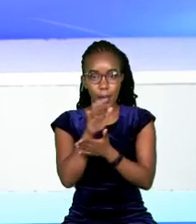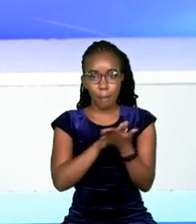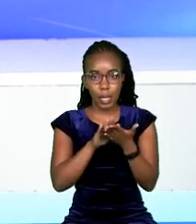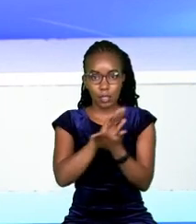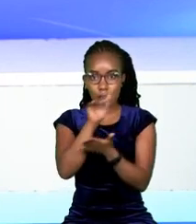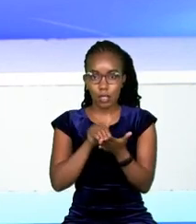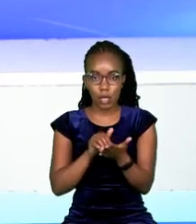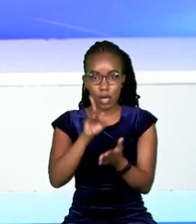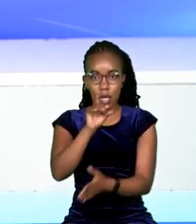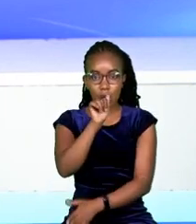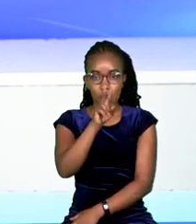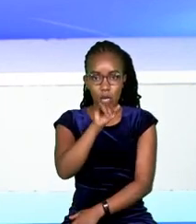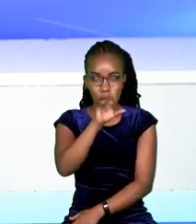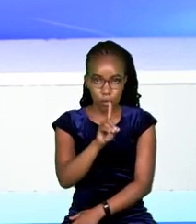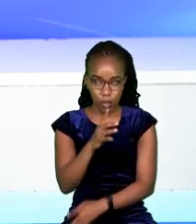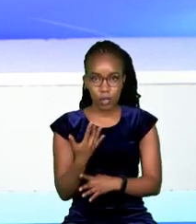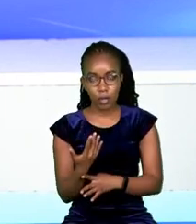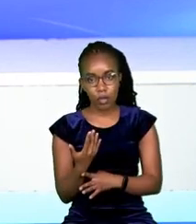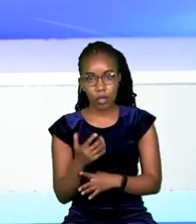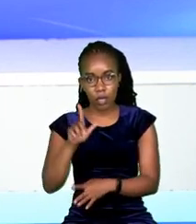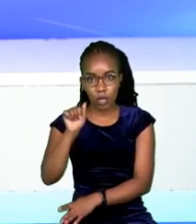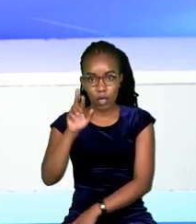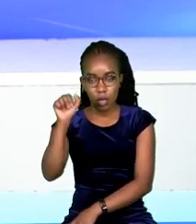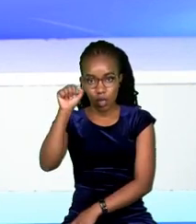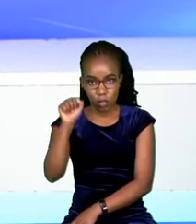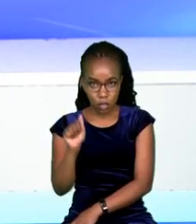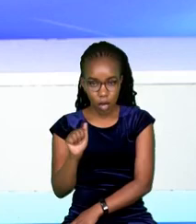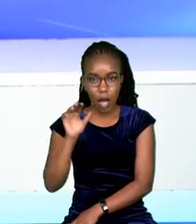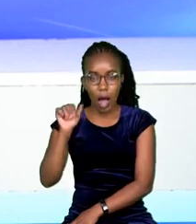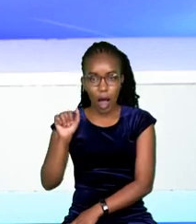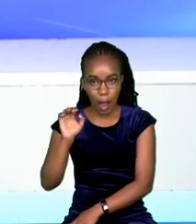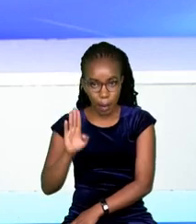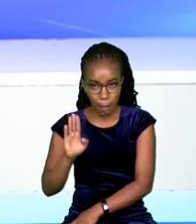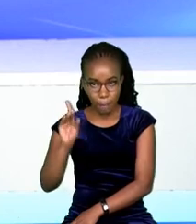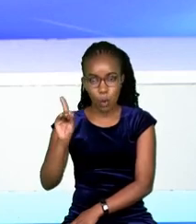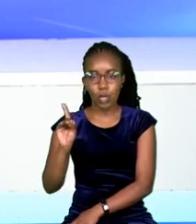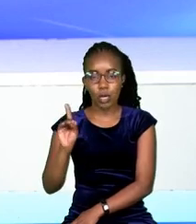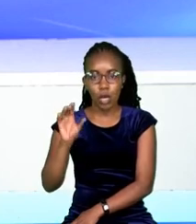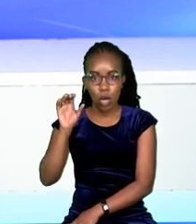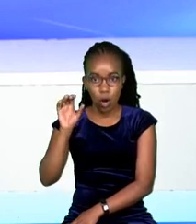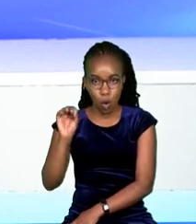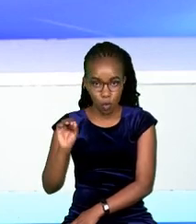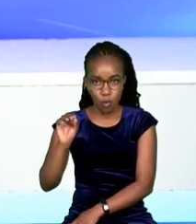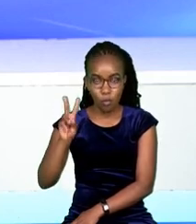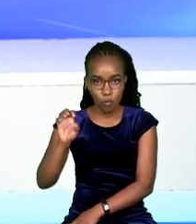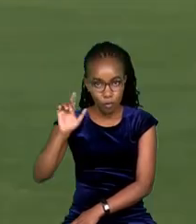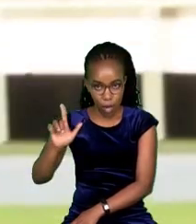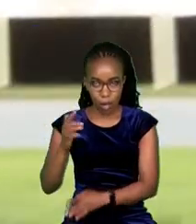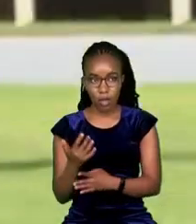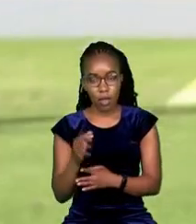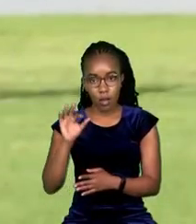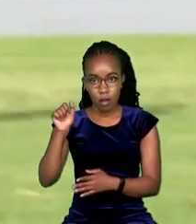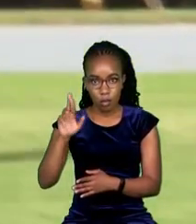David Kalaba-Owino, Greeks Ayel Larissa, left-back Abu Dumar, winger Ovalo Chien, goalkeeper Farouk Shikalo,